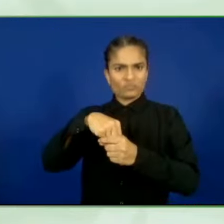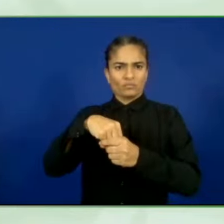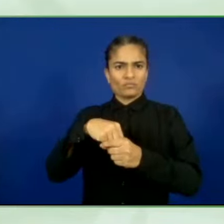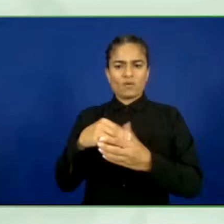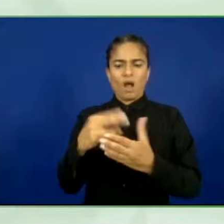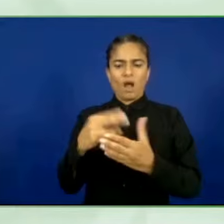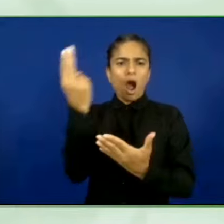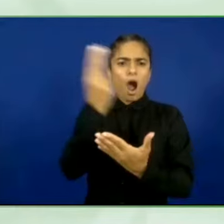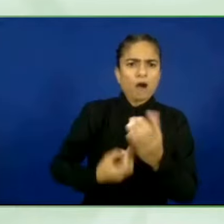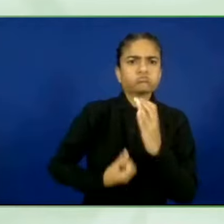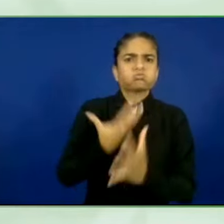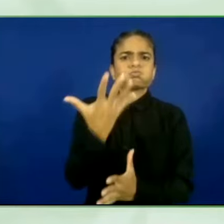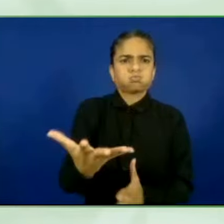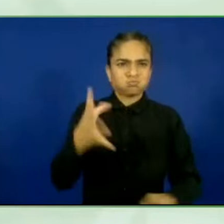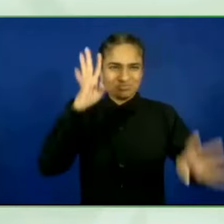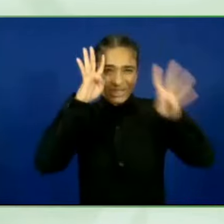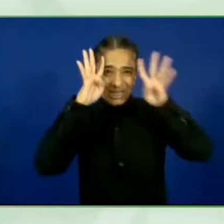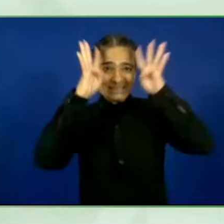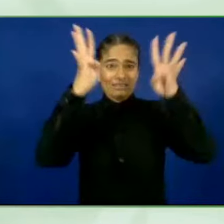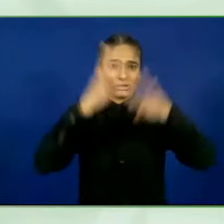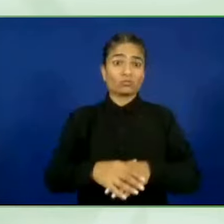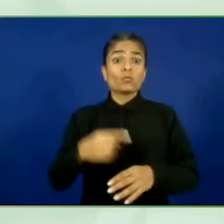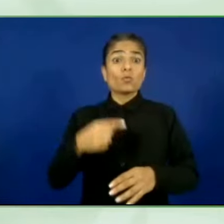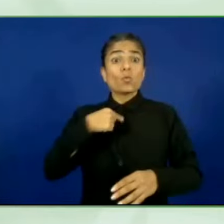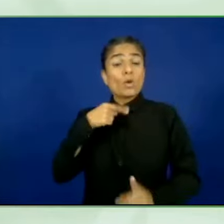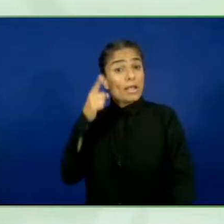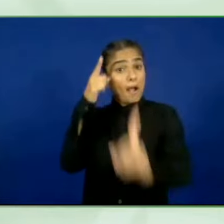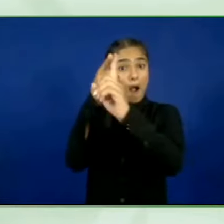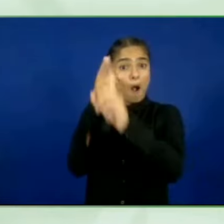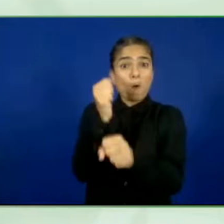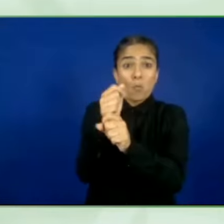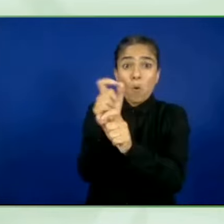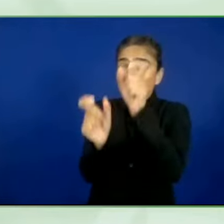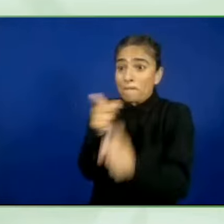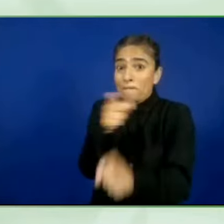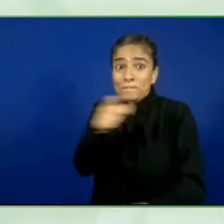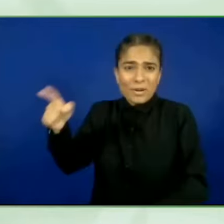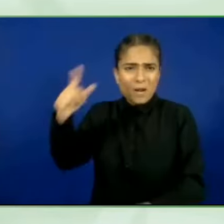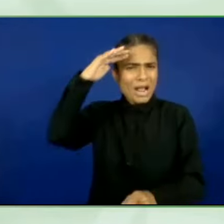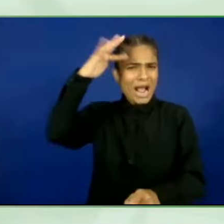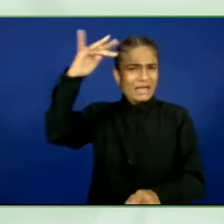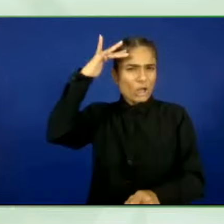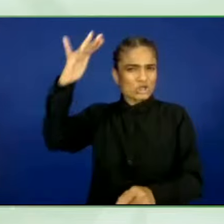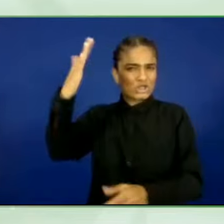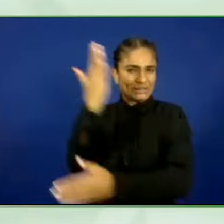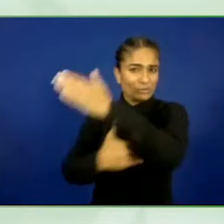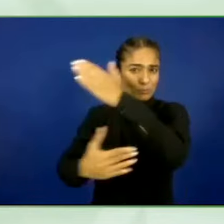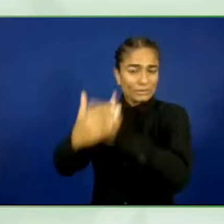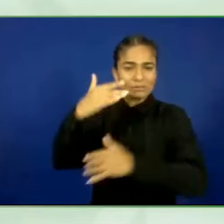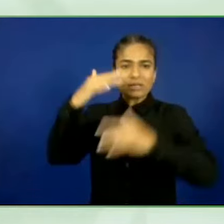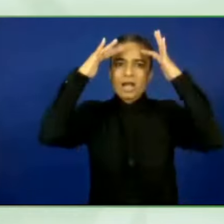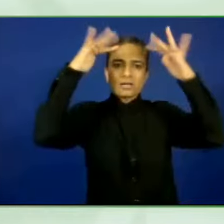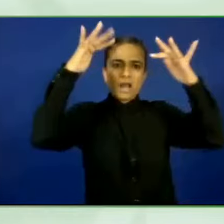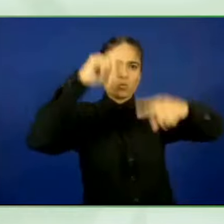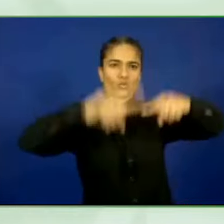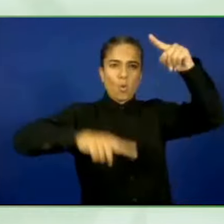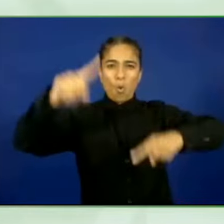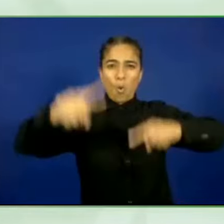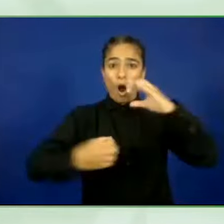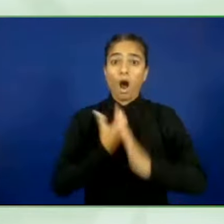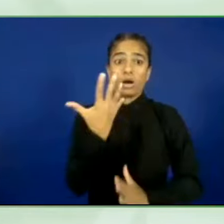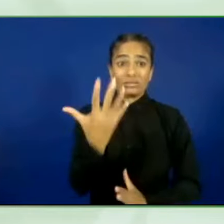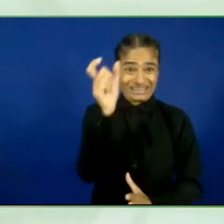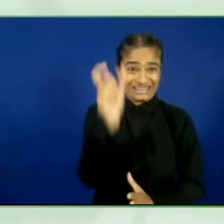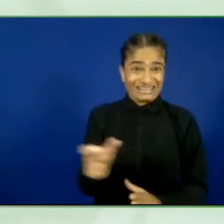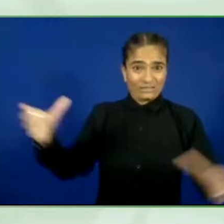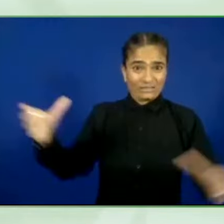artists. So that's going to be the topic of the conversation for the next while. And I'll just hand you over to my colleague Amy now to